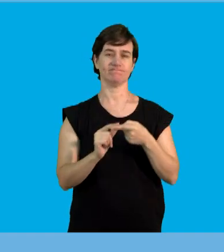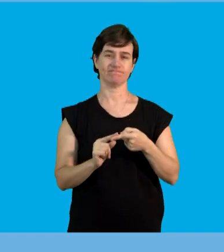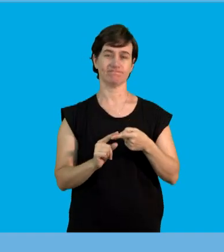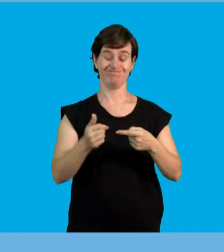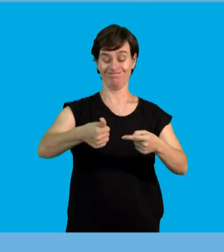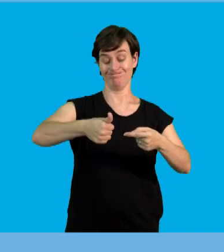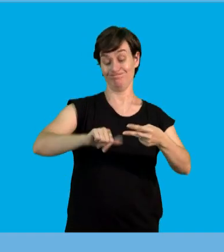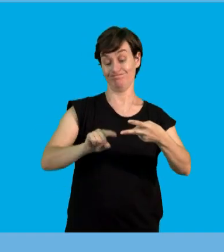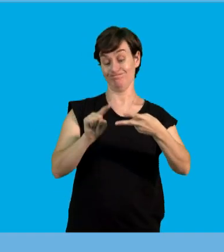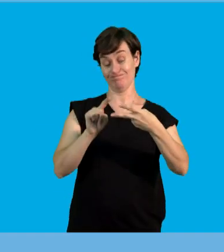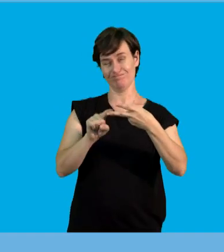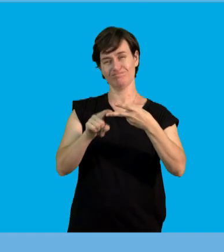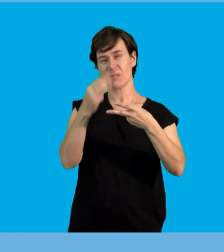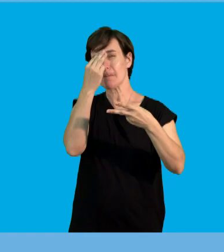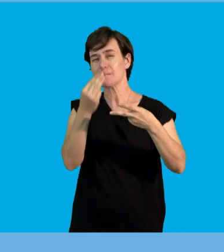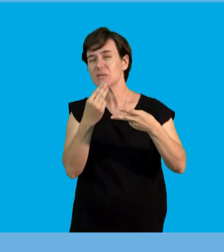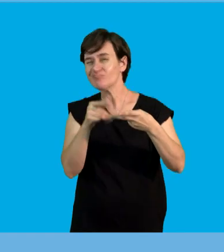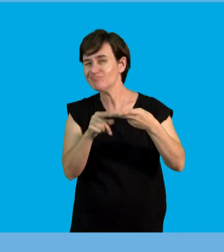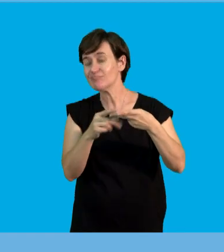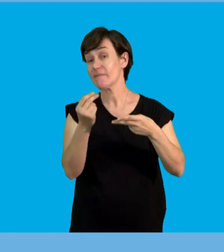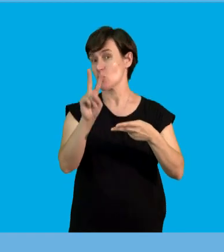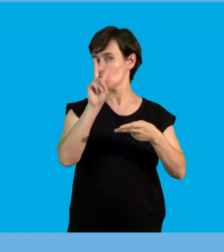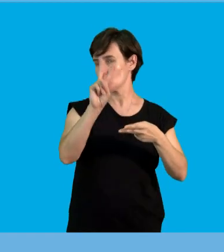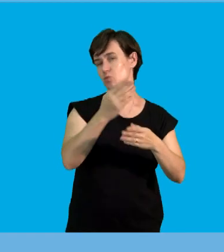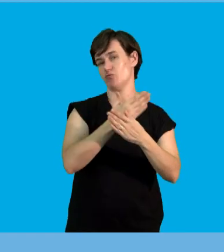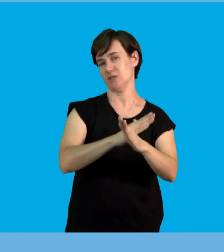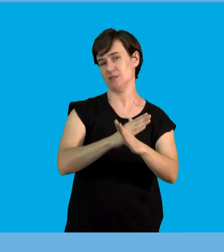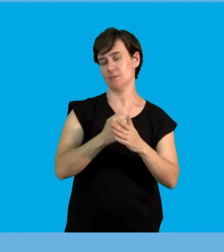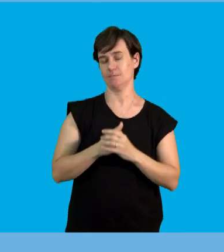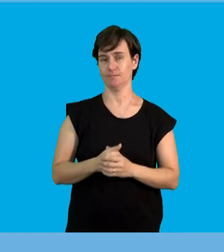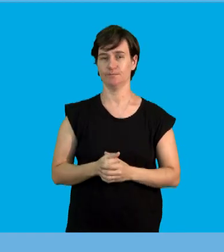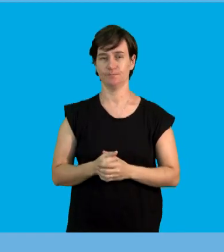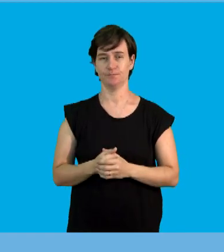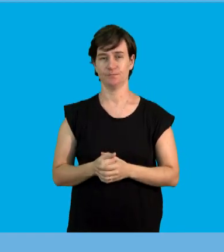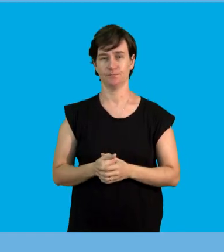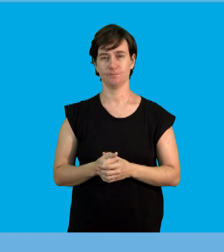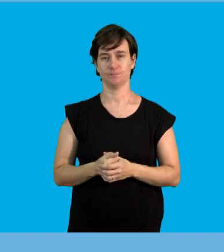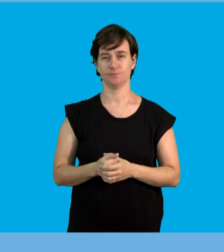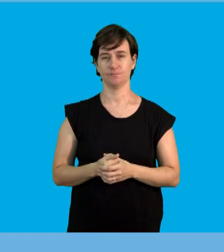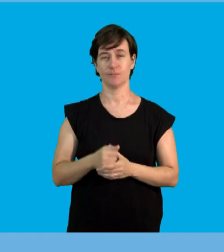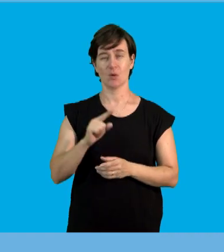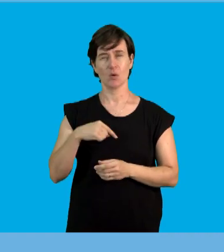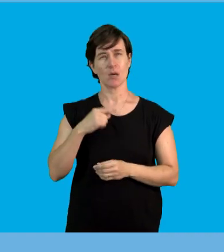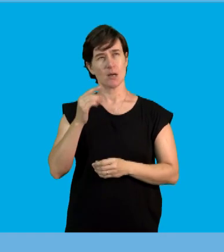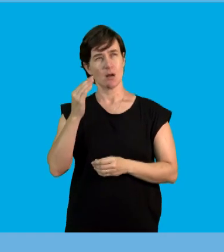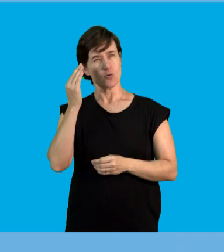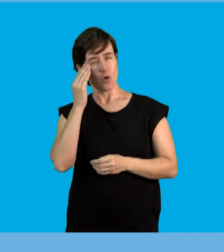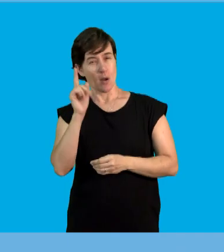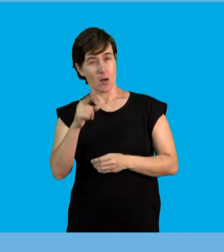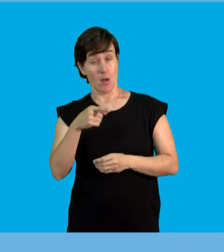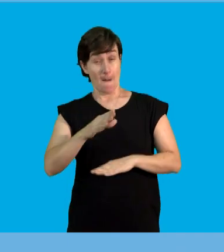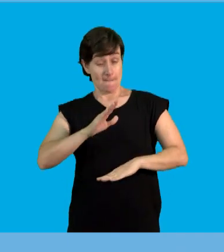resistors. So diagram number one had three resistors, and diagram number two had two